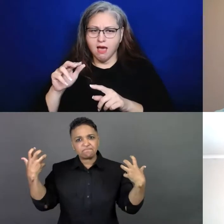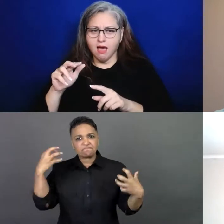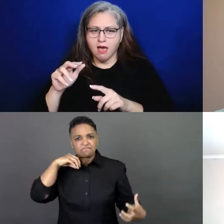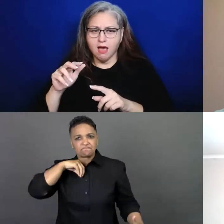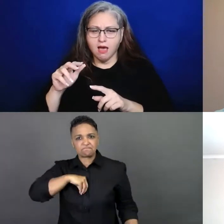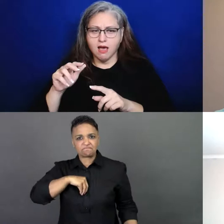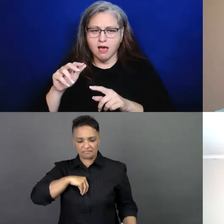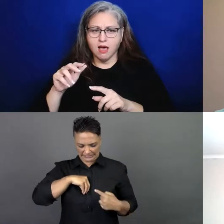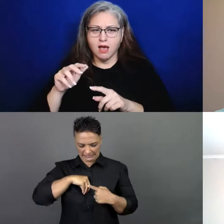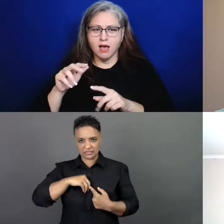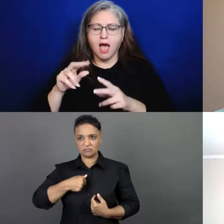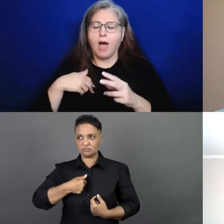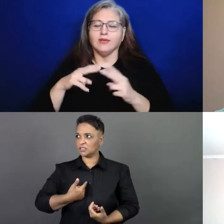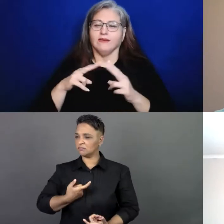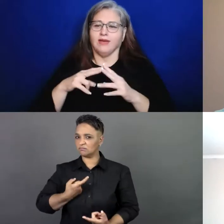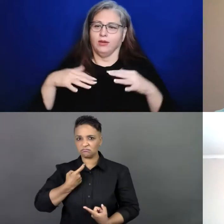reserved,